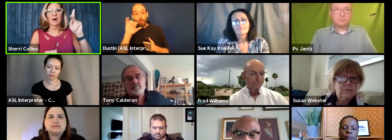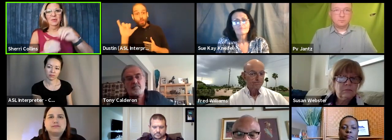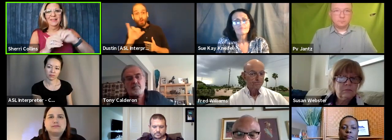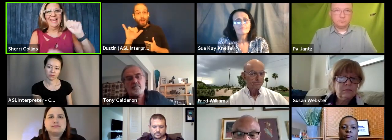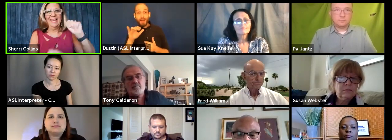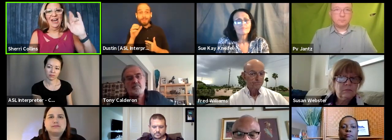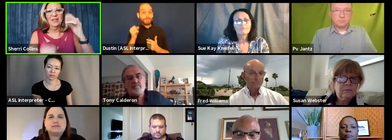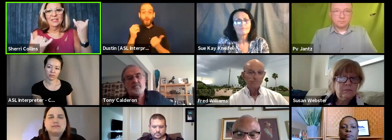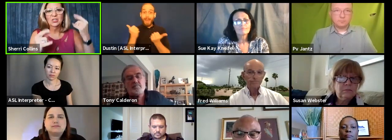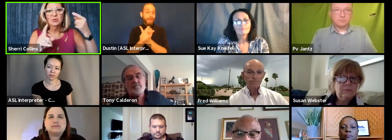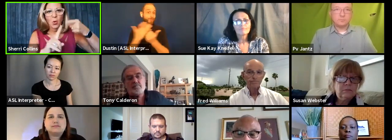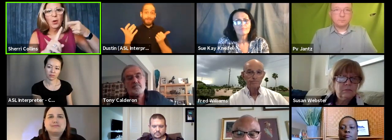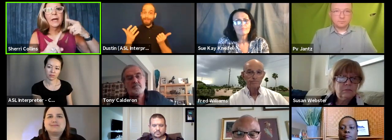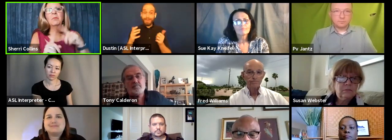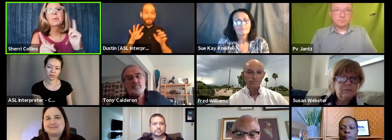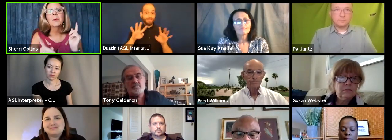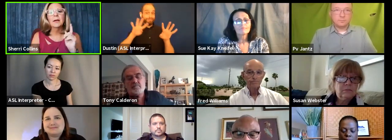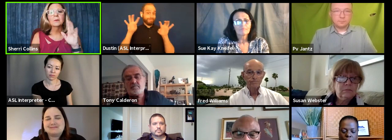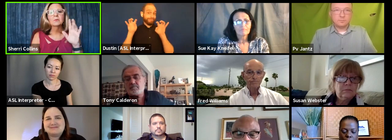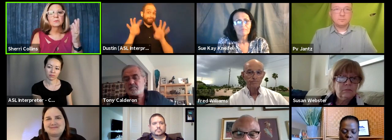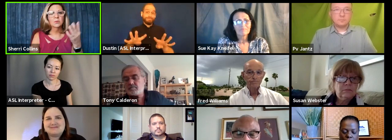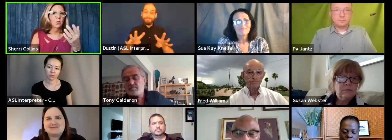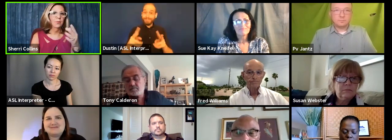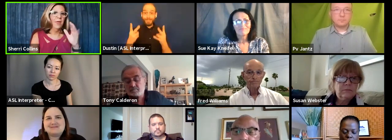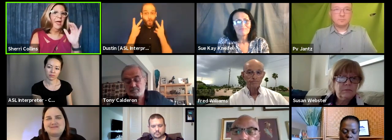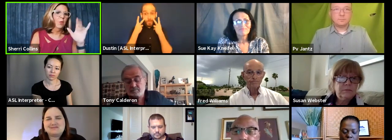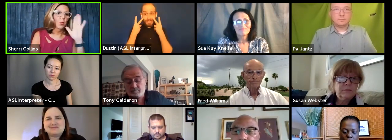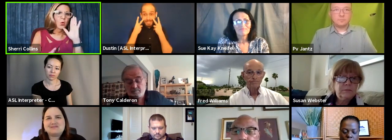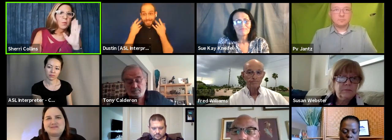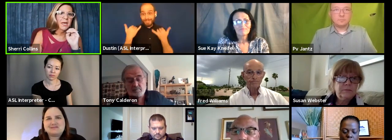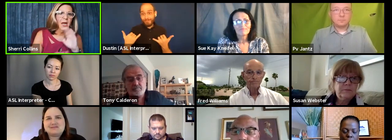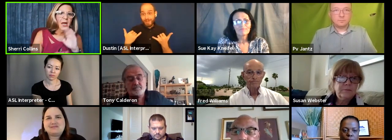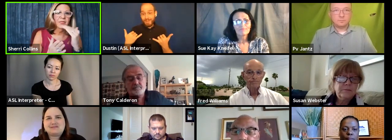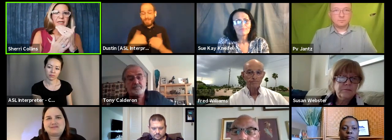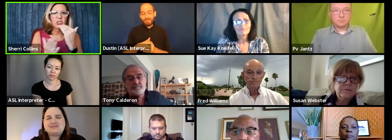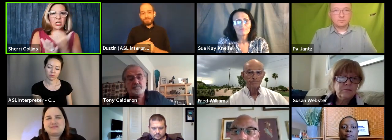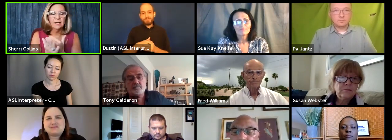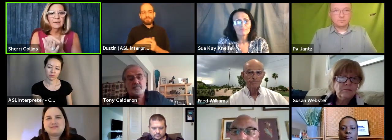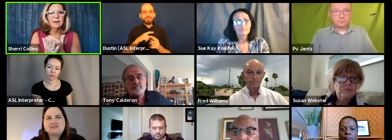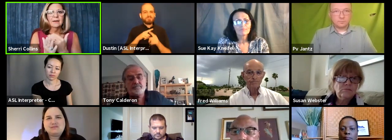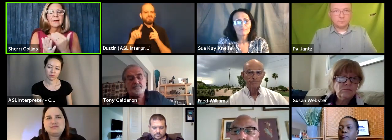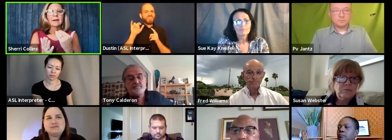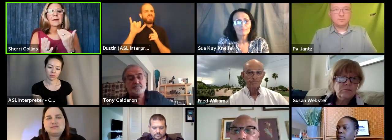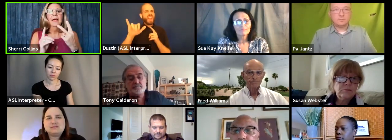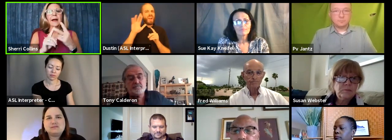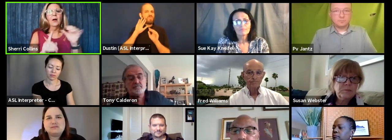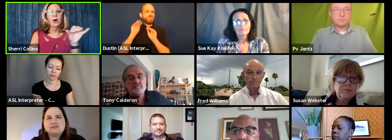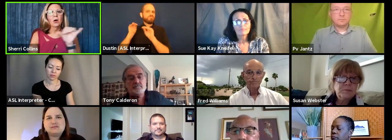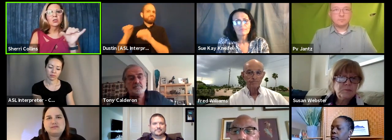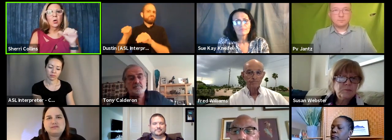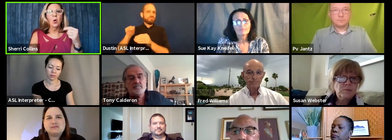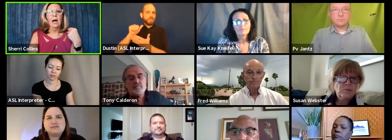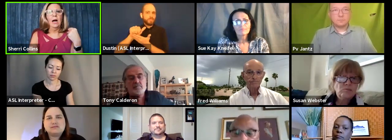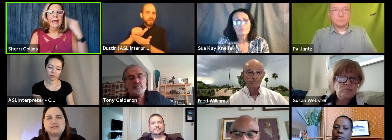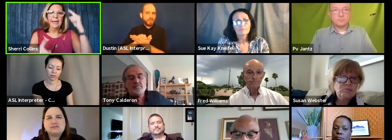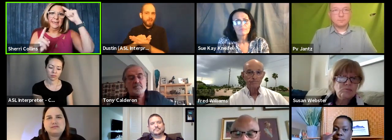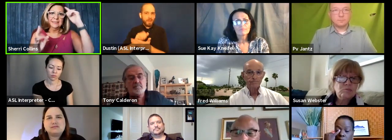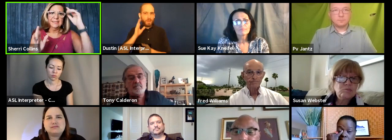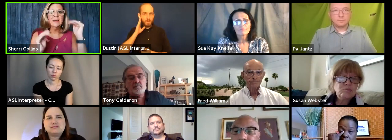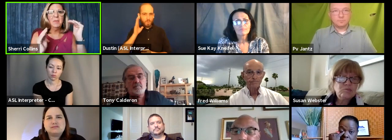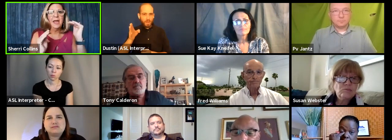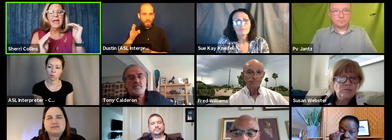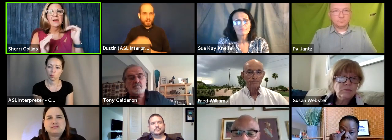everything is up in the air at this point, but so that will be on the agenda. And also